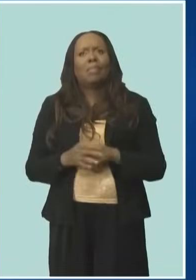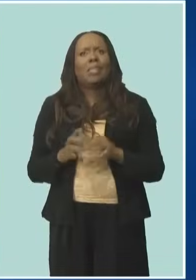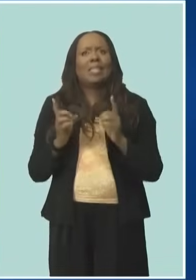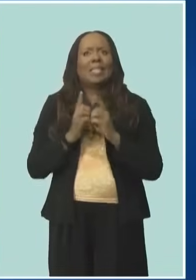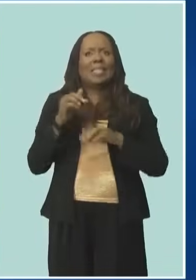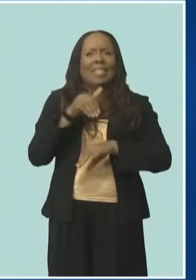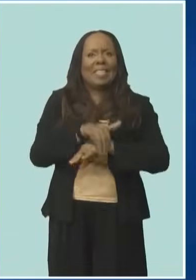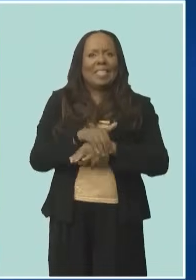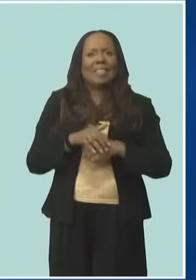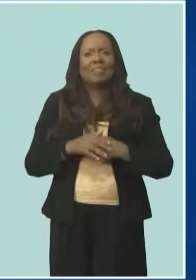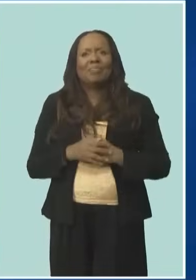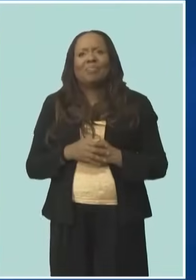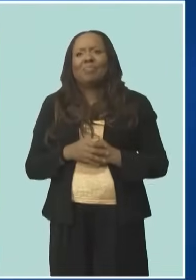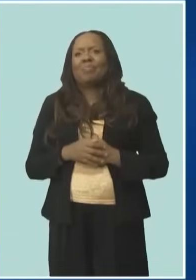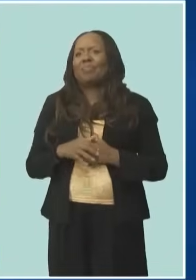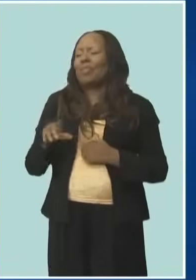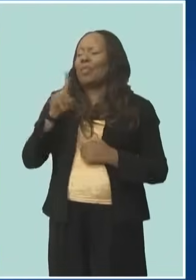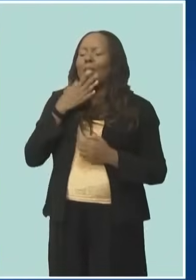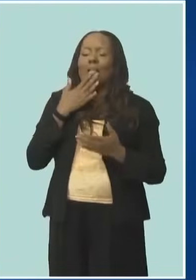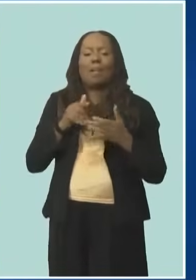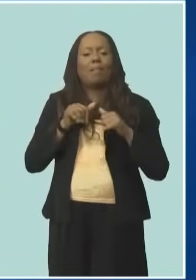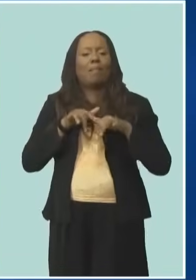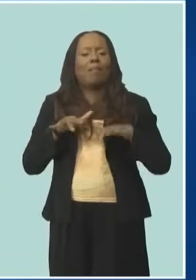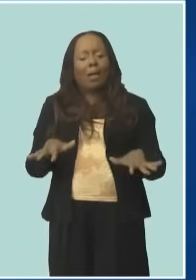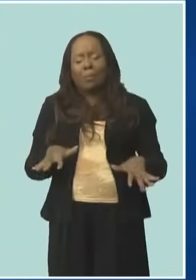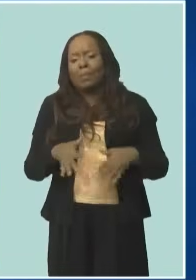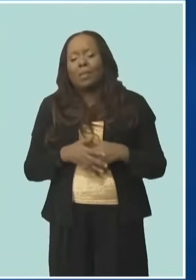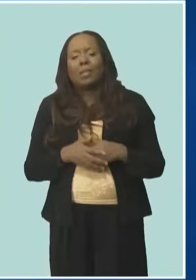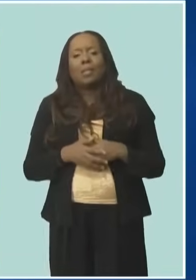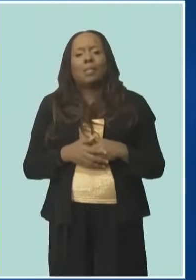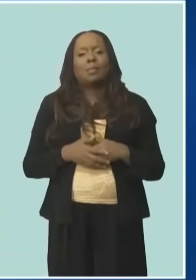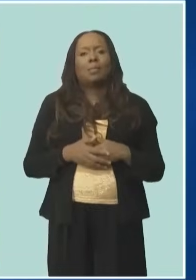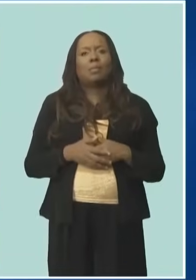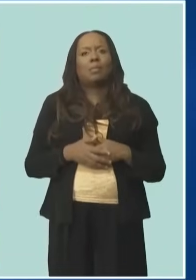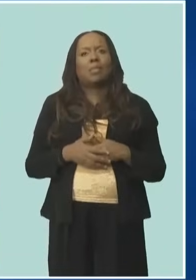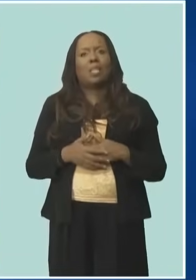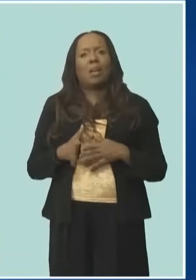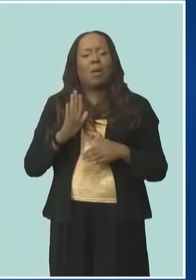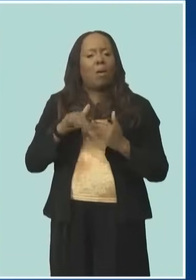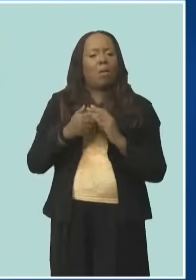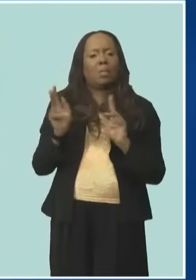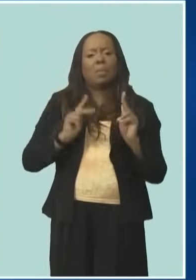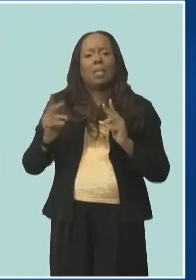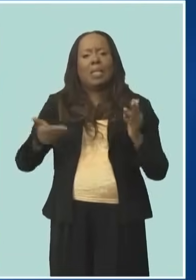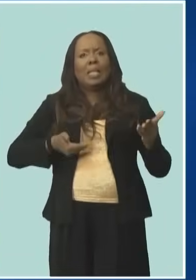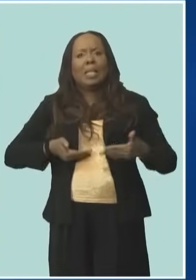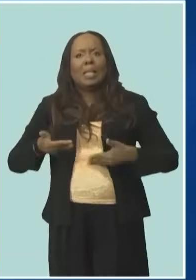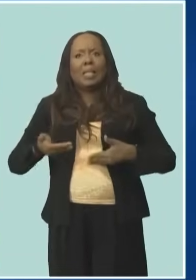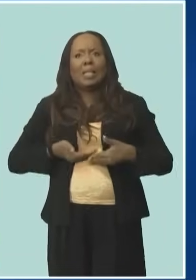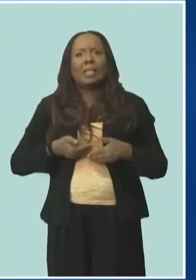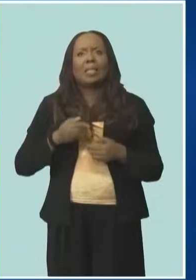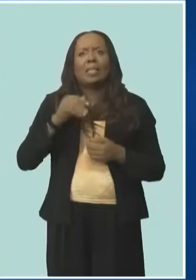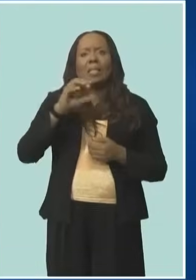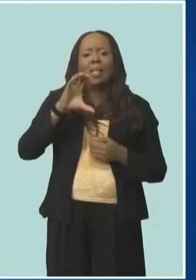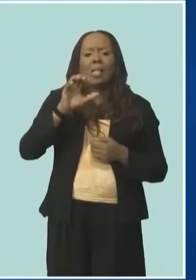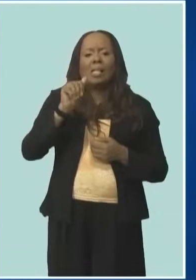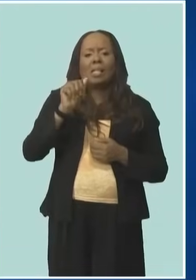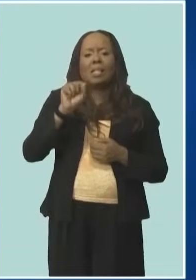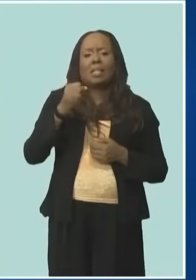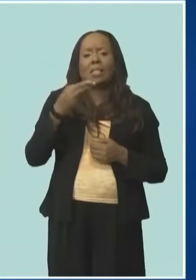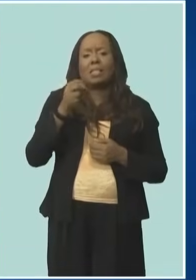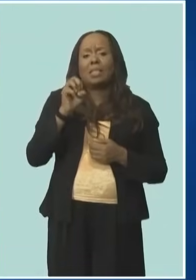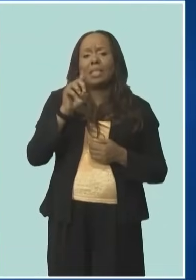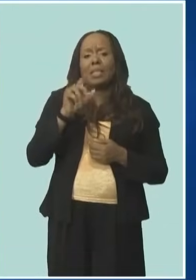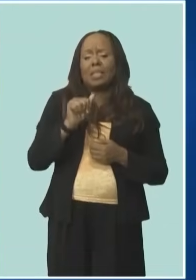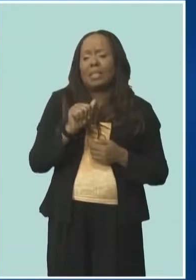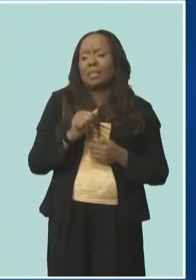could always expect a vibe at Mahalia's Corner, the open mic, the guest artist. It was Kashida and Shaquille, and I was excited to see